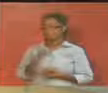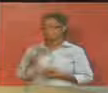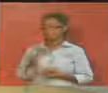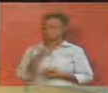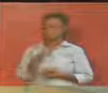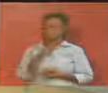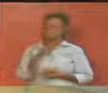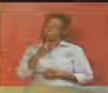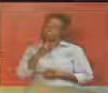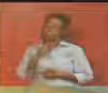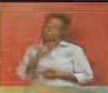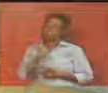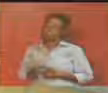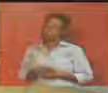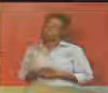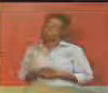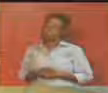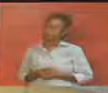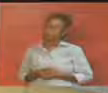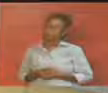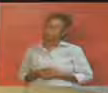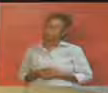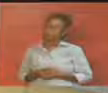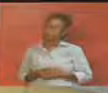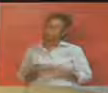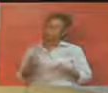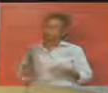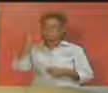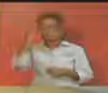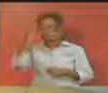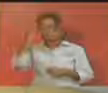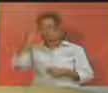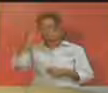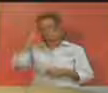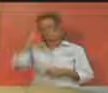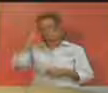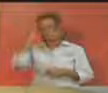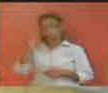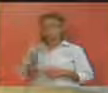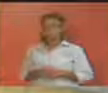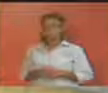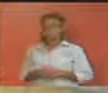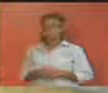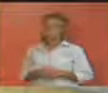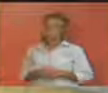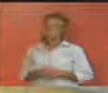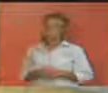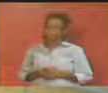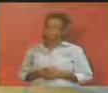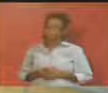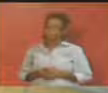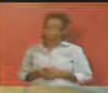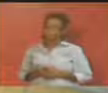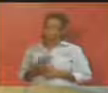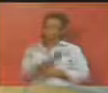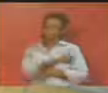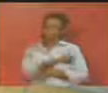provide some clarity, but I was wondering, isn't the formula for AstraZeneca the